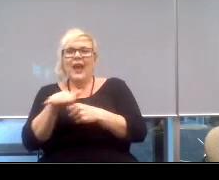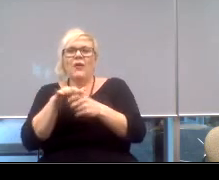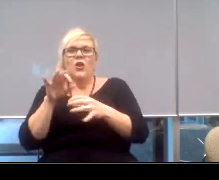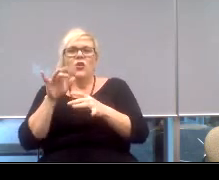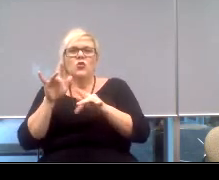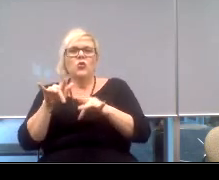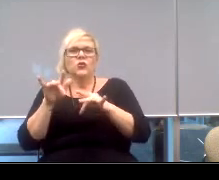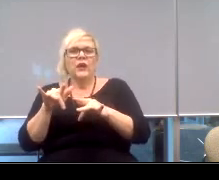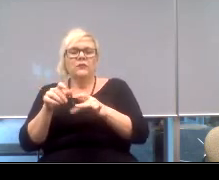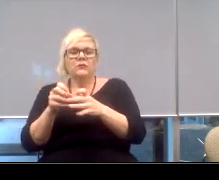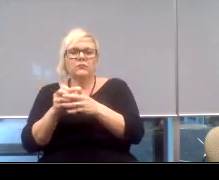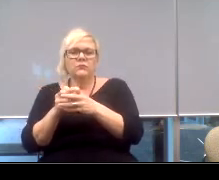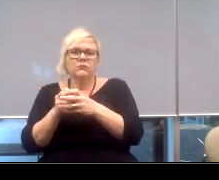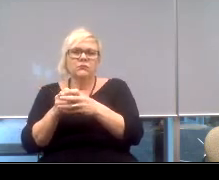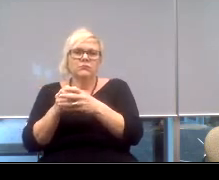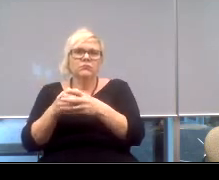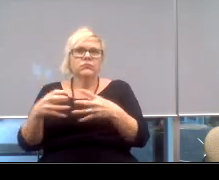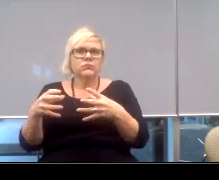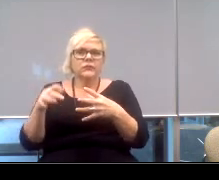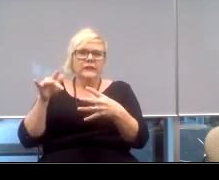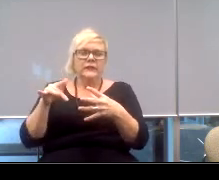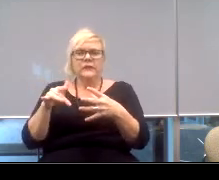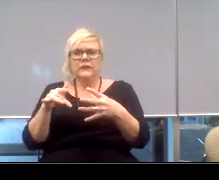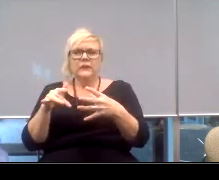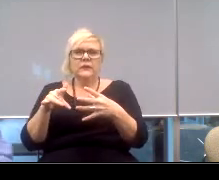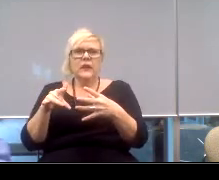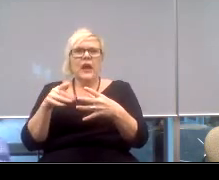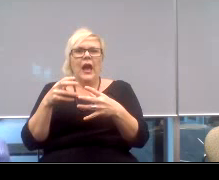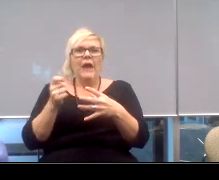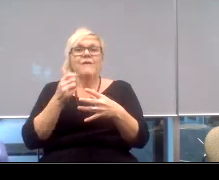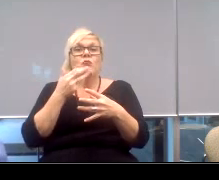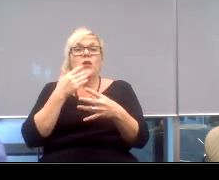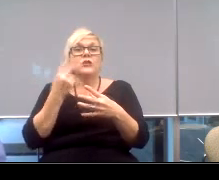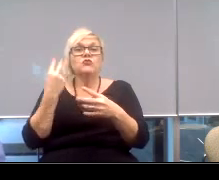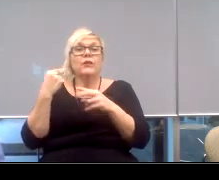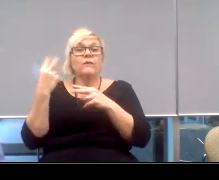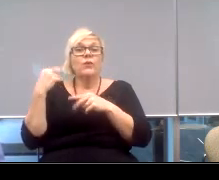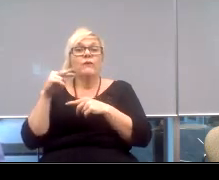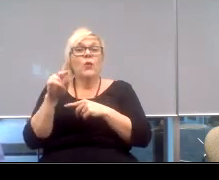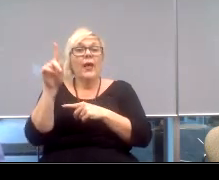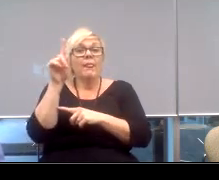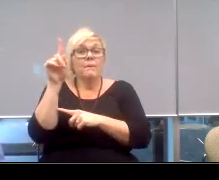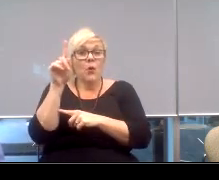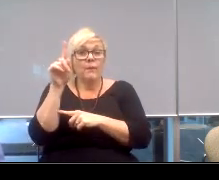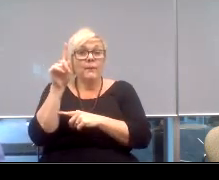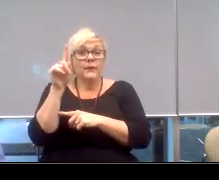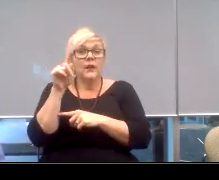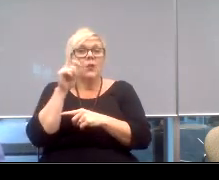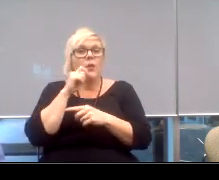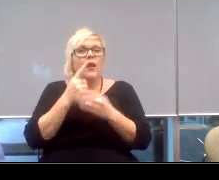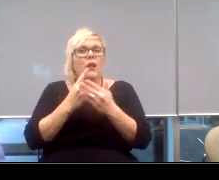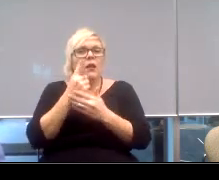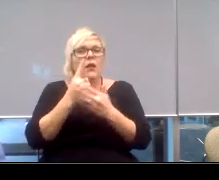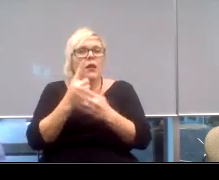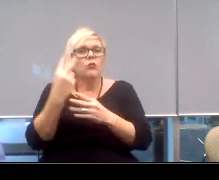those prices. Prices are reviewed annually, and there's currently a price review underway details of which will be released before 1